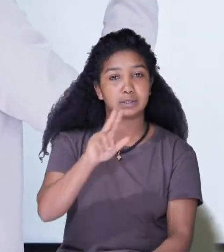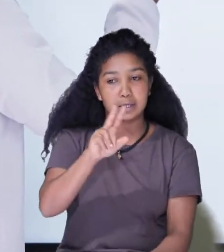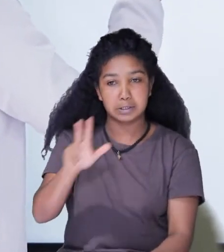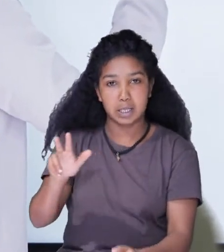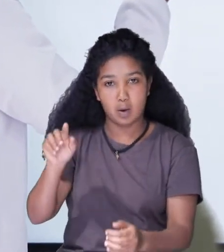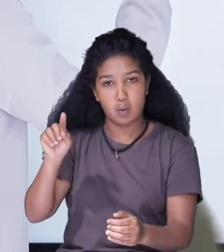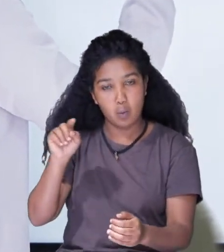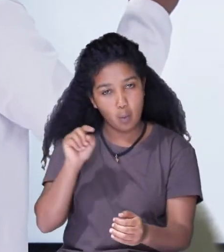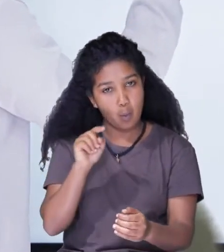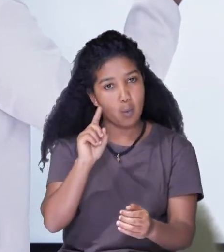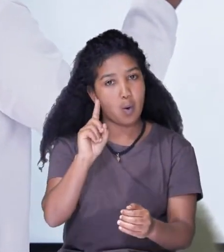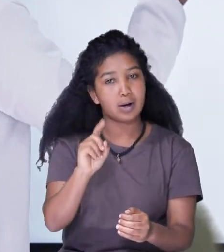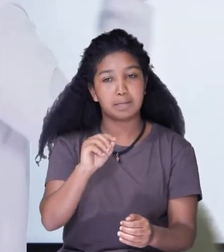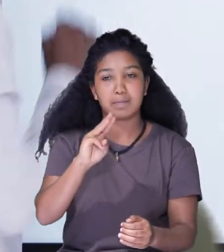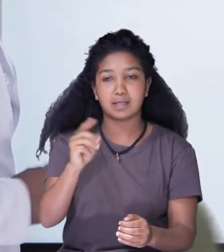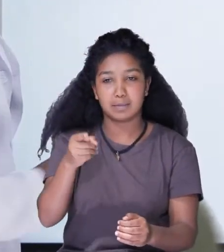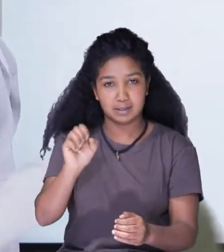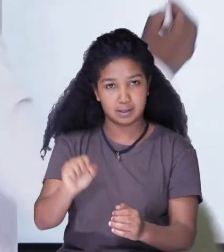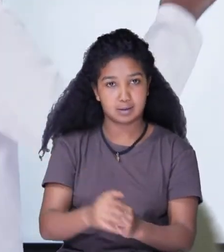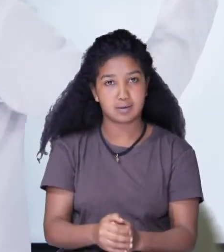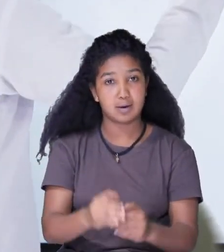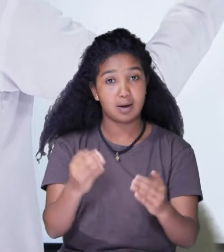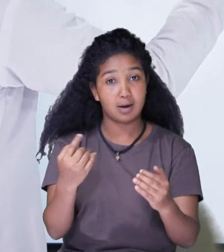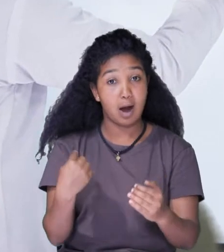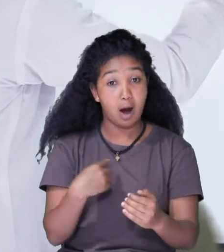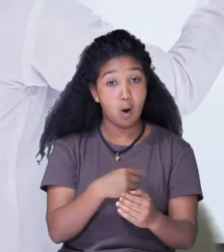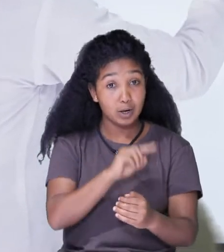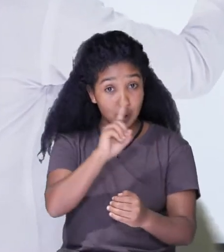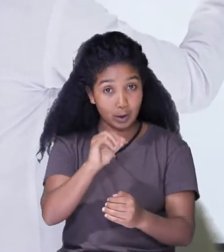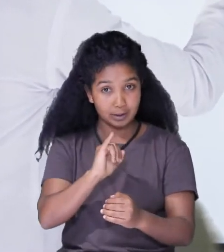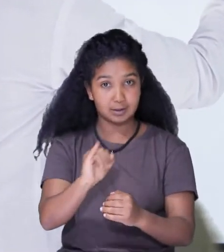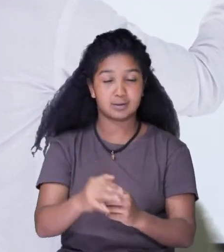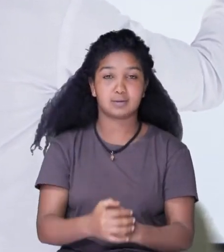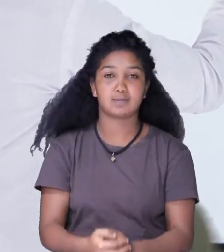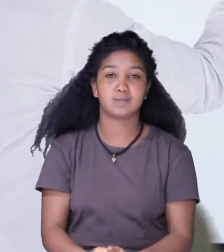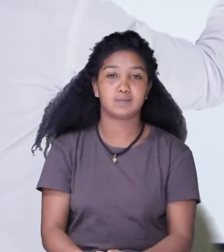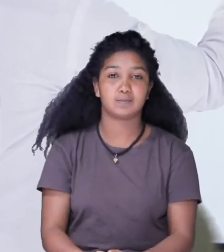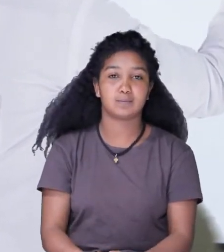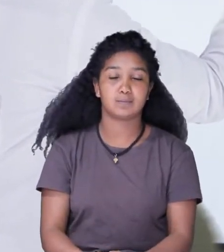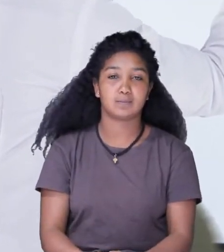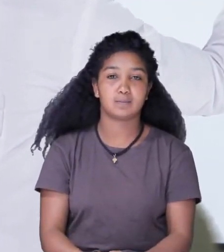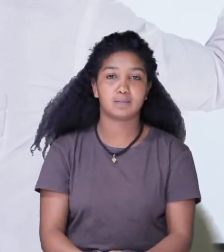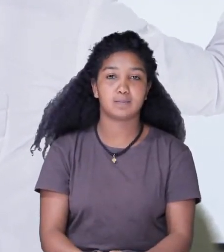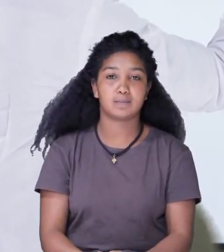331 meter per second. Our required is